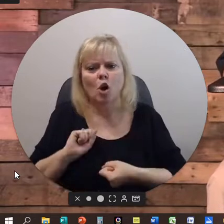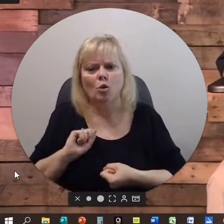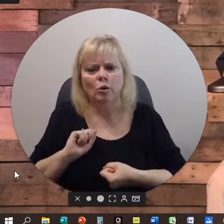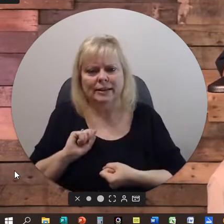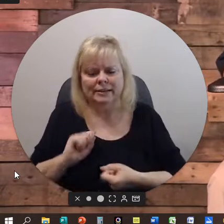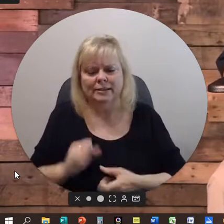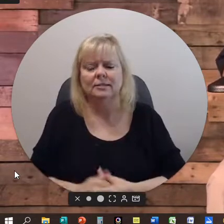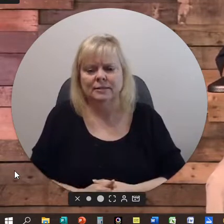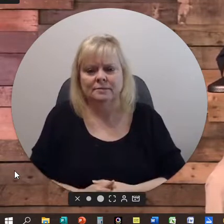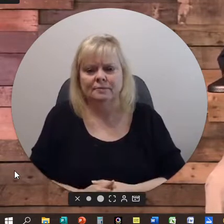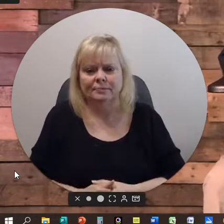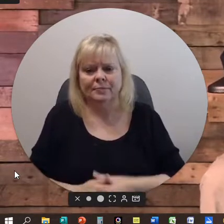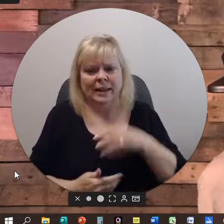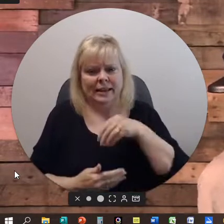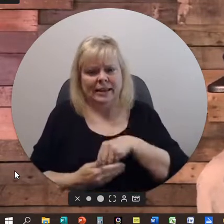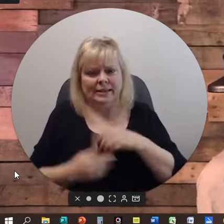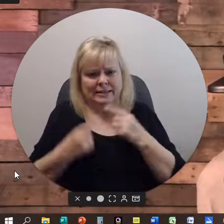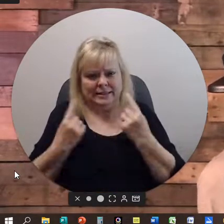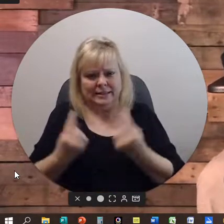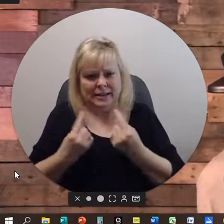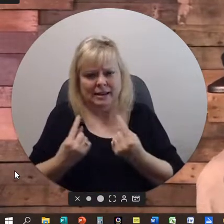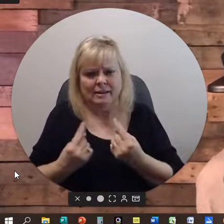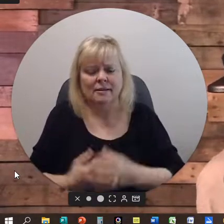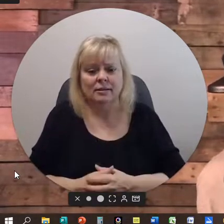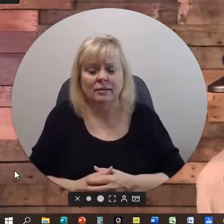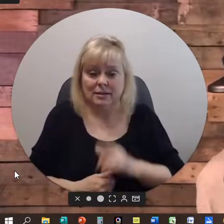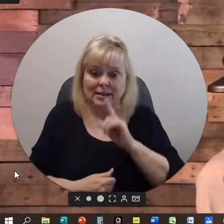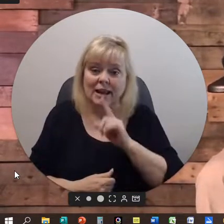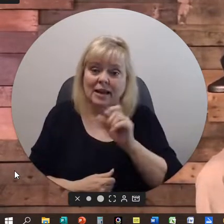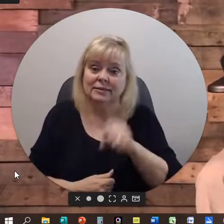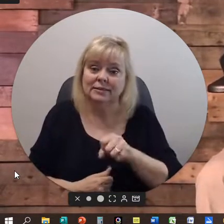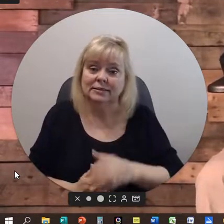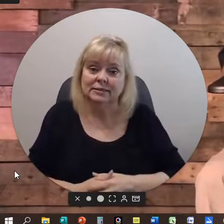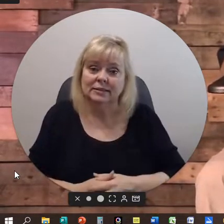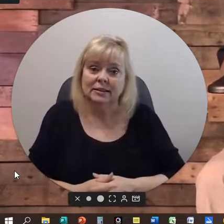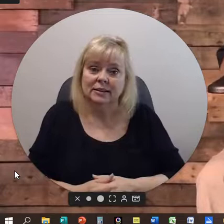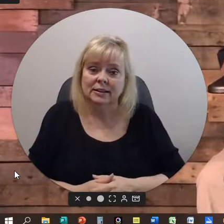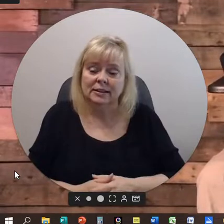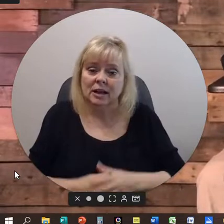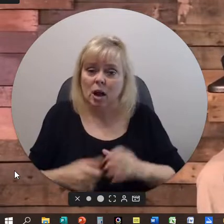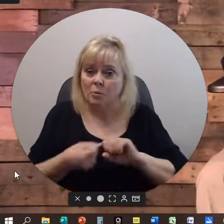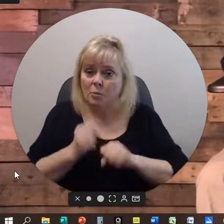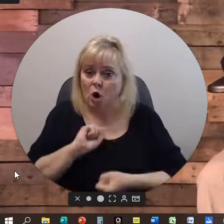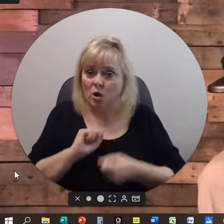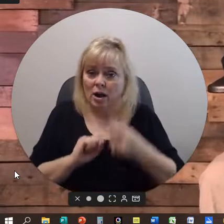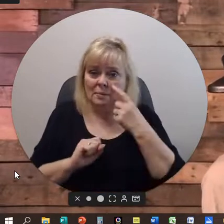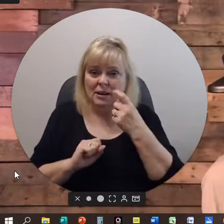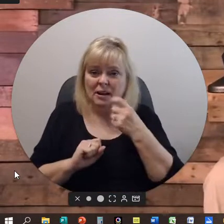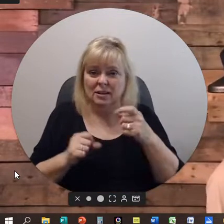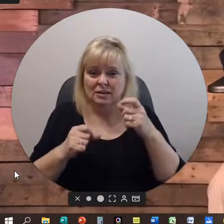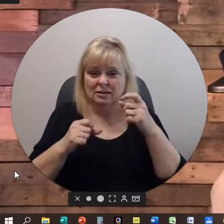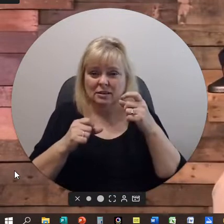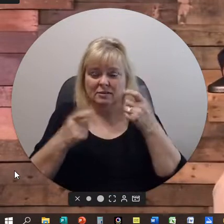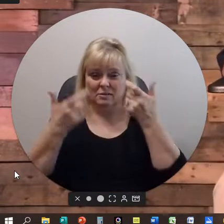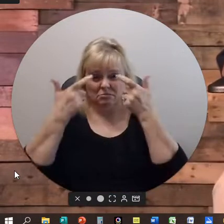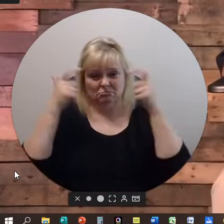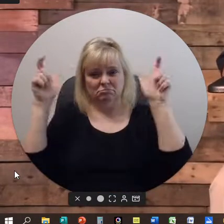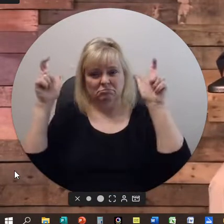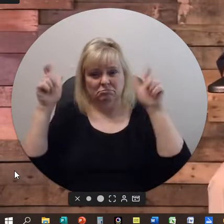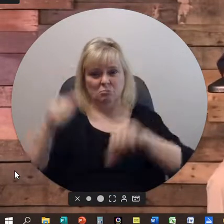in sin, we certainly are. Broken because of our pride, I certainly am.